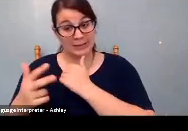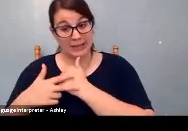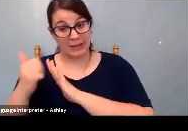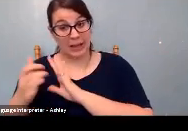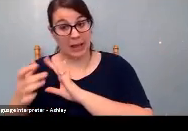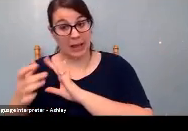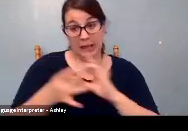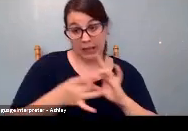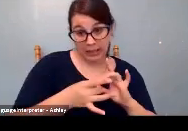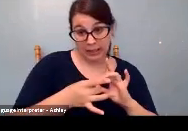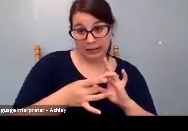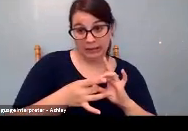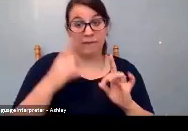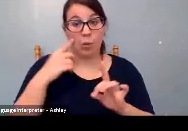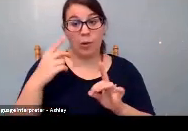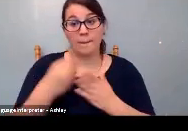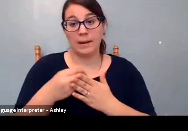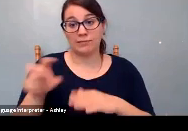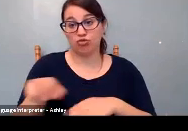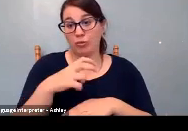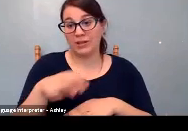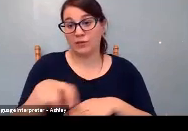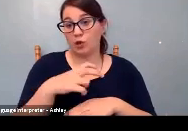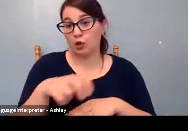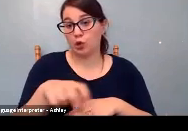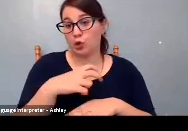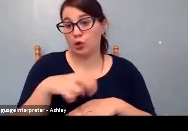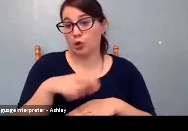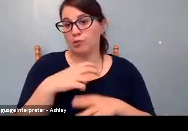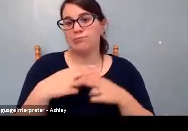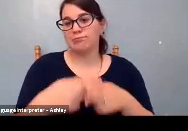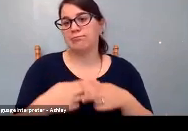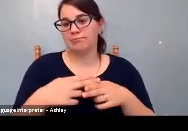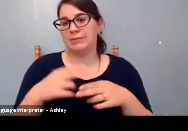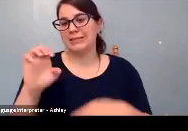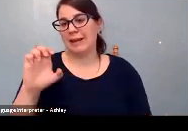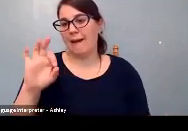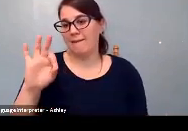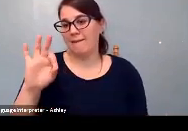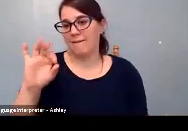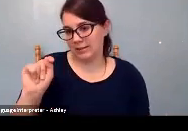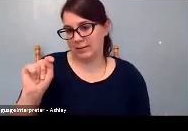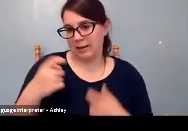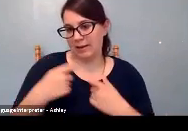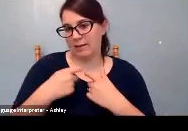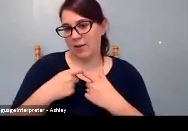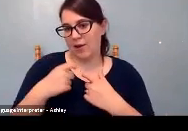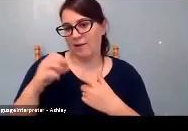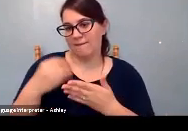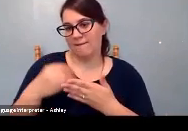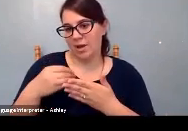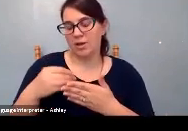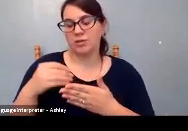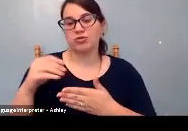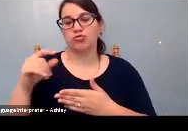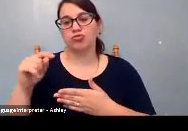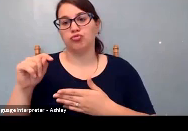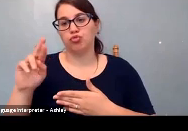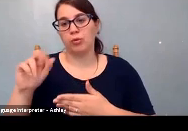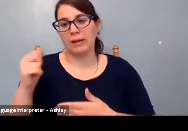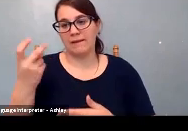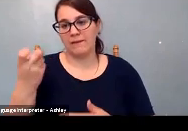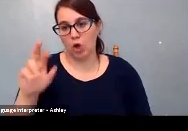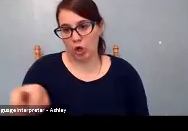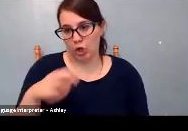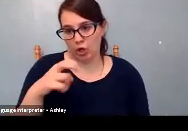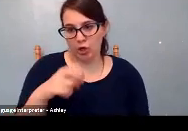this is to make transfers as needed. It's called electronic funds transfer. Now, for those that are comfortable and familiar